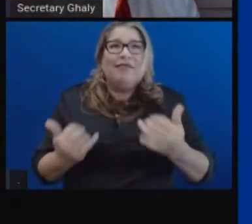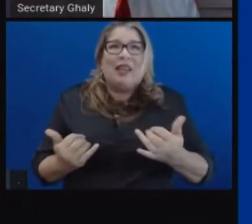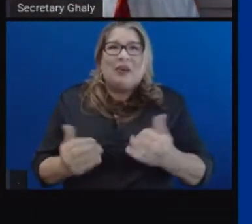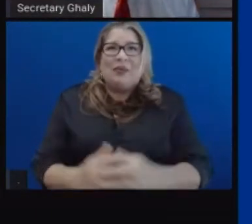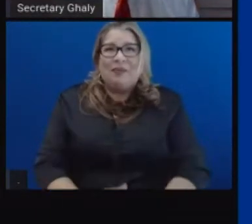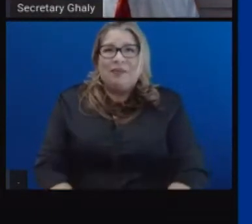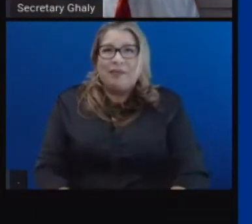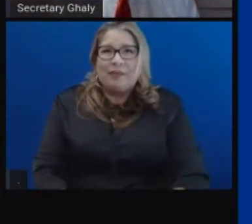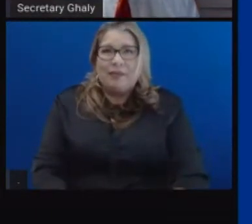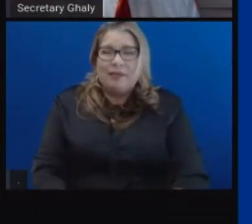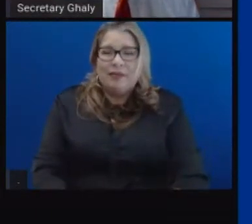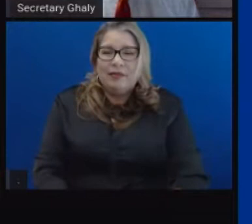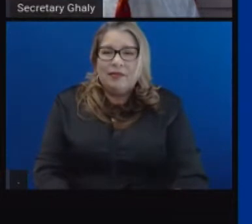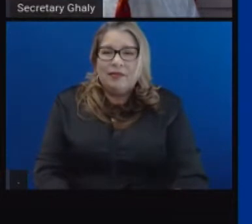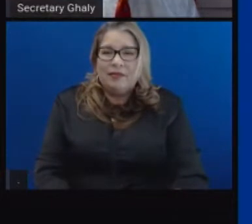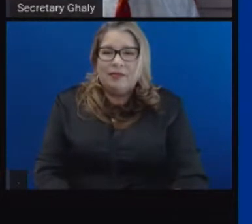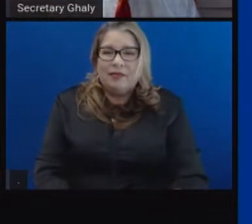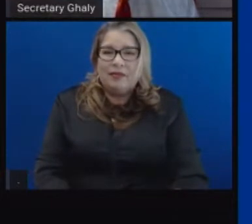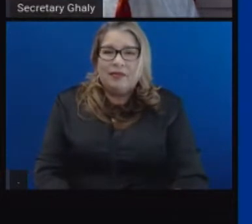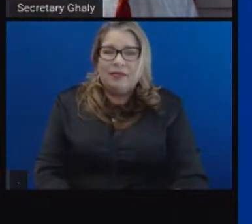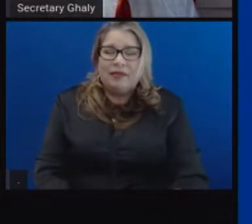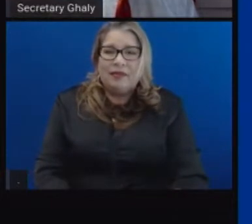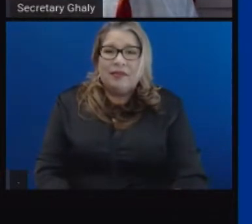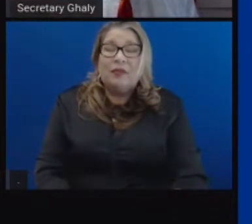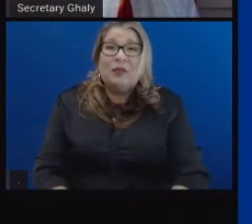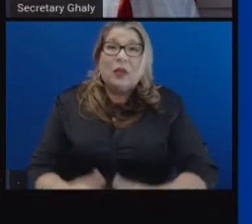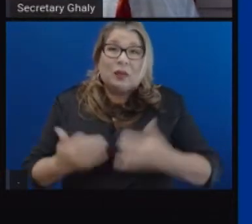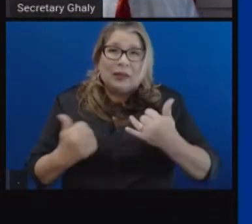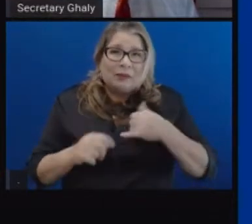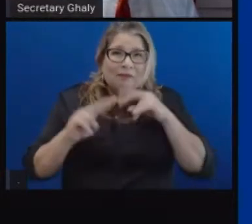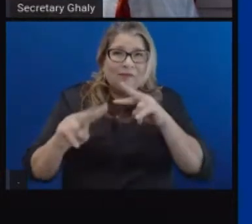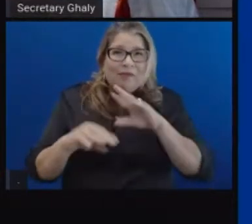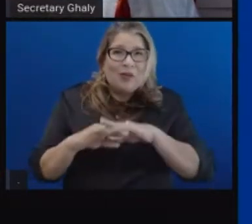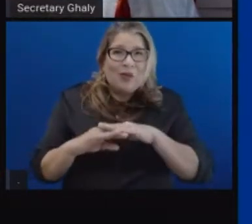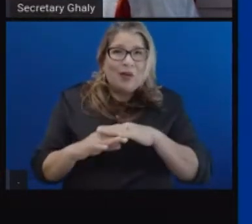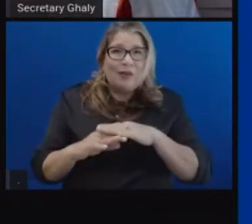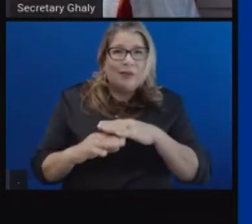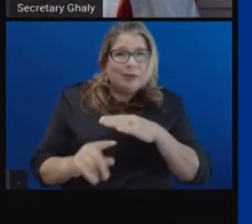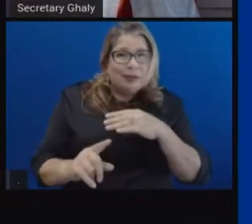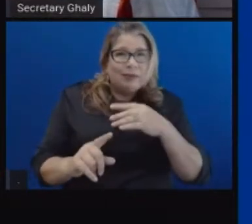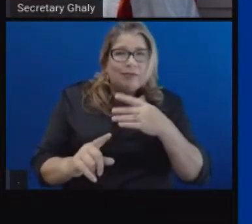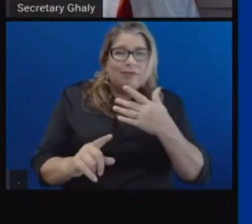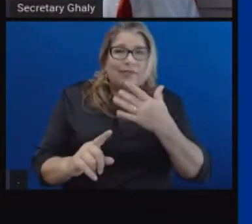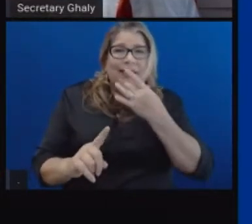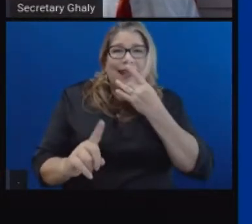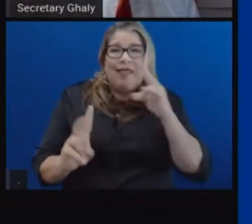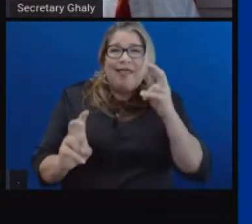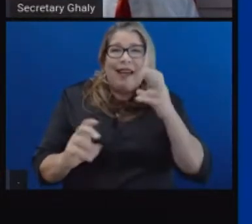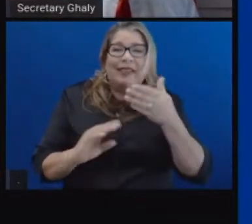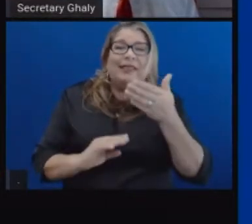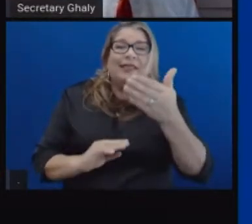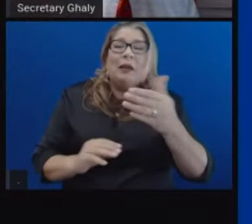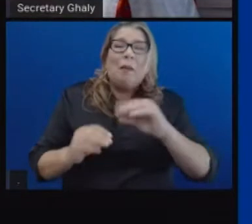So focusing on a little bit of that light at the end of the tunnel, the governor boldly put out the goal to quickly, more quickly than we